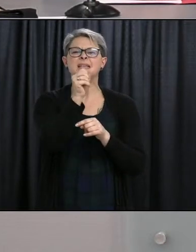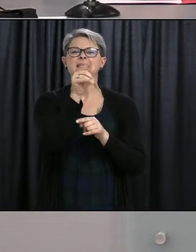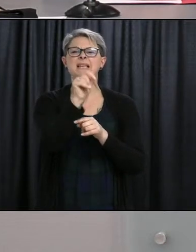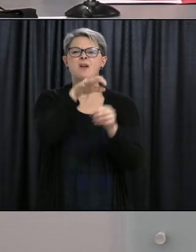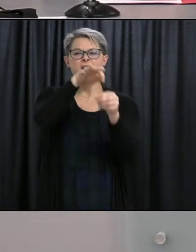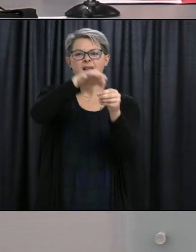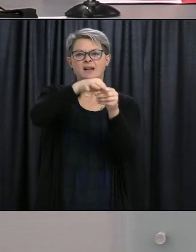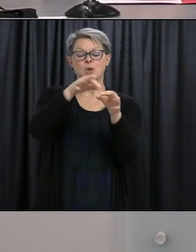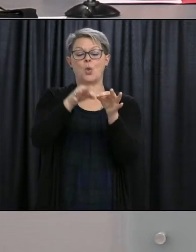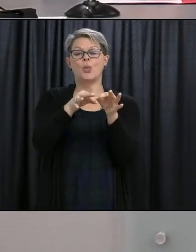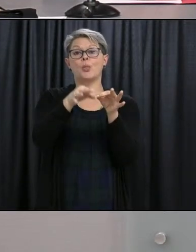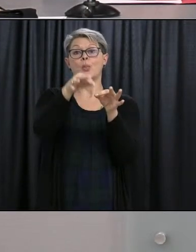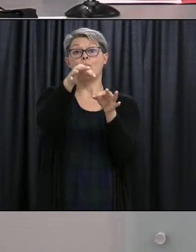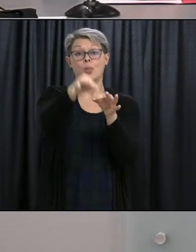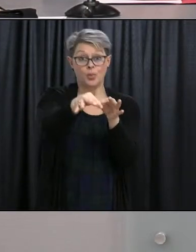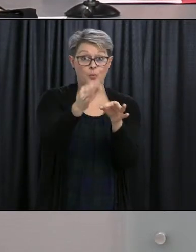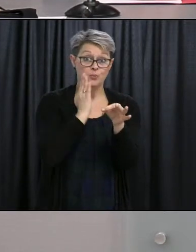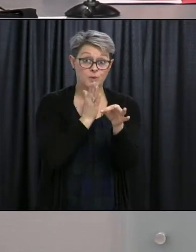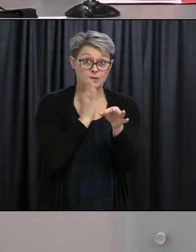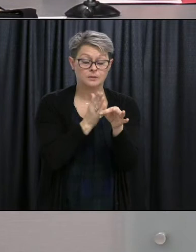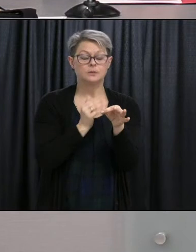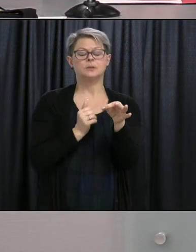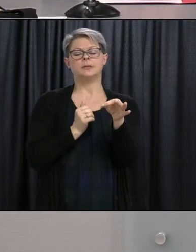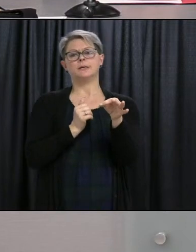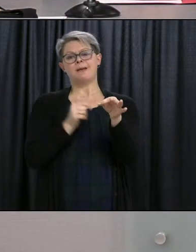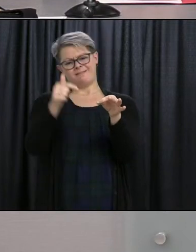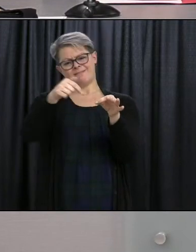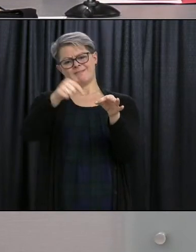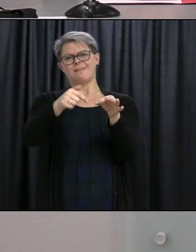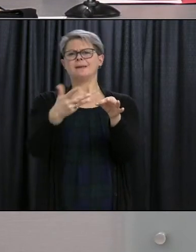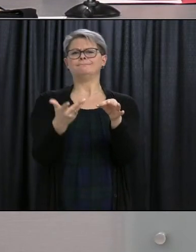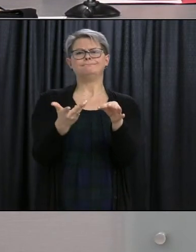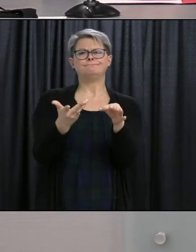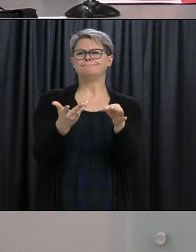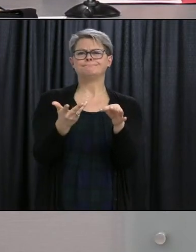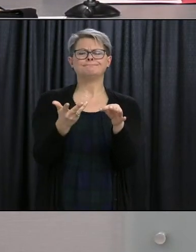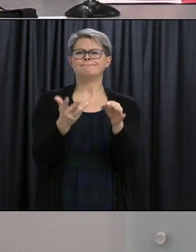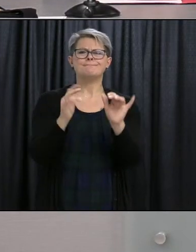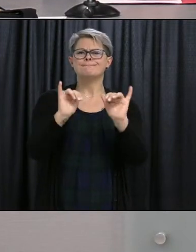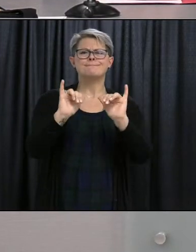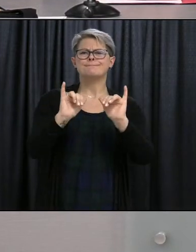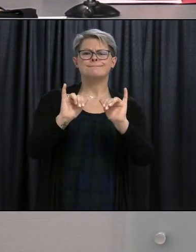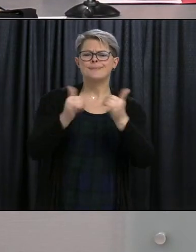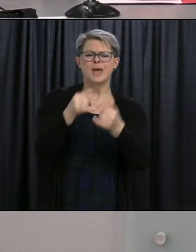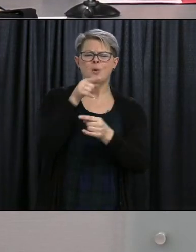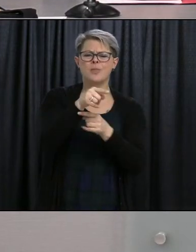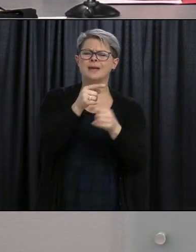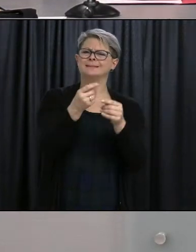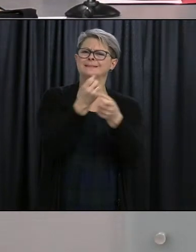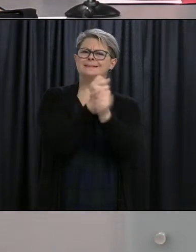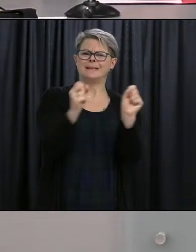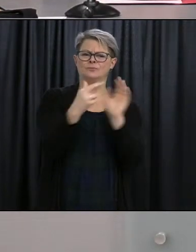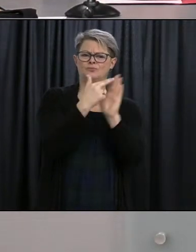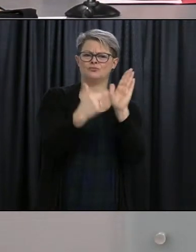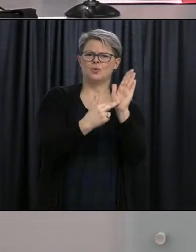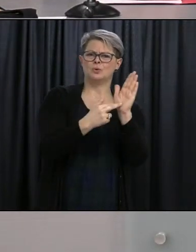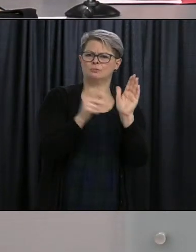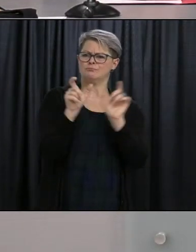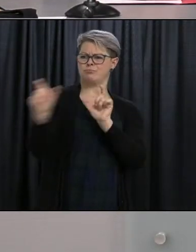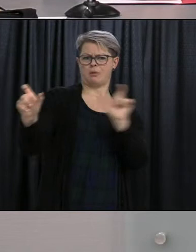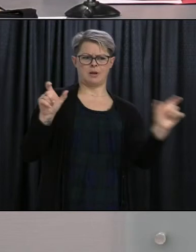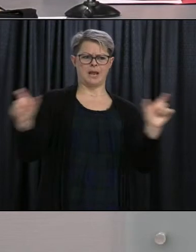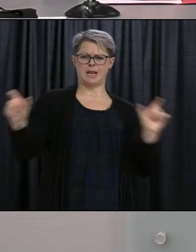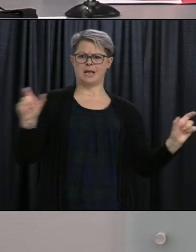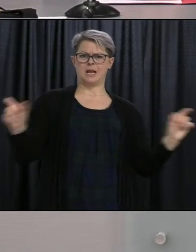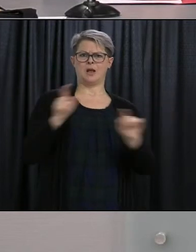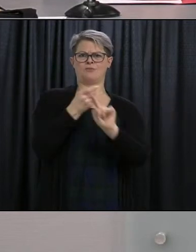do you figure those measures stand to protect people from this COVID